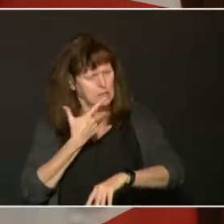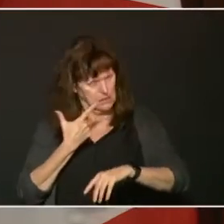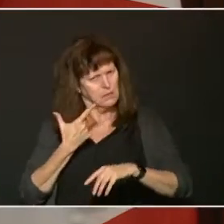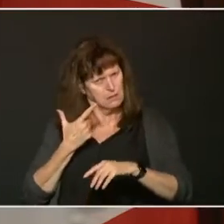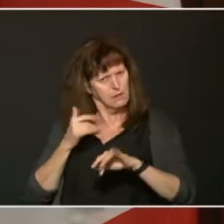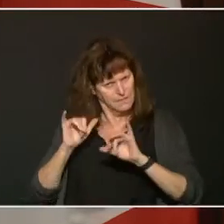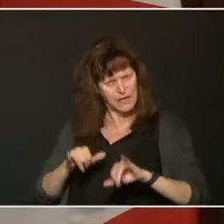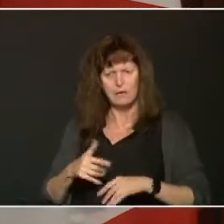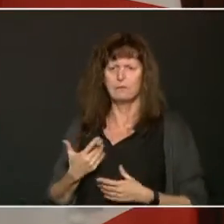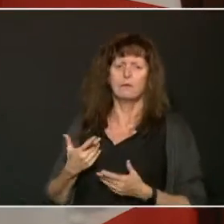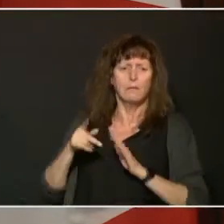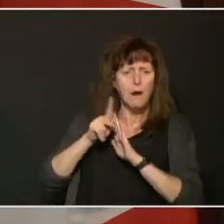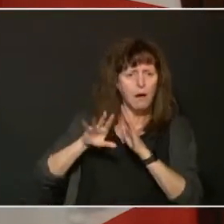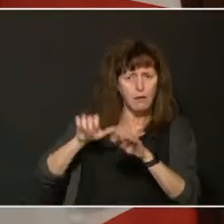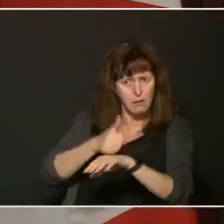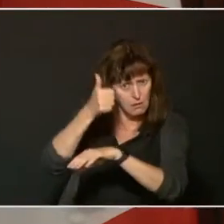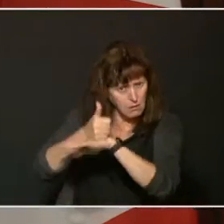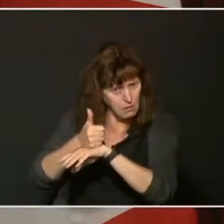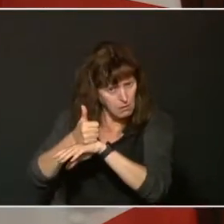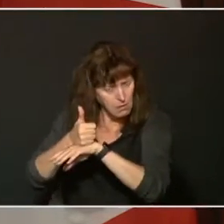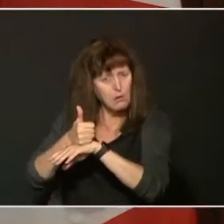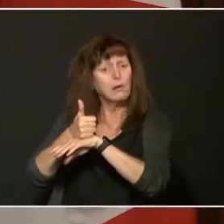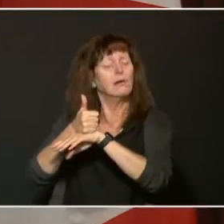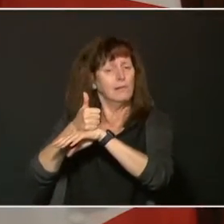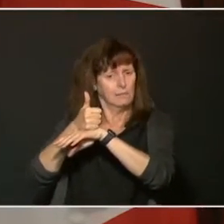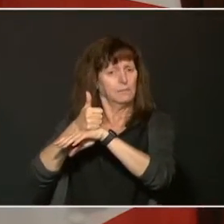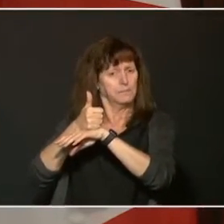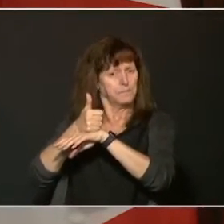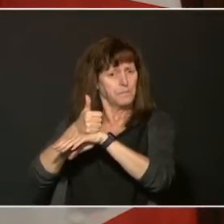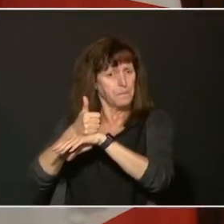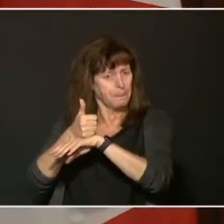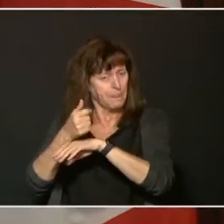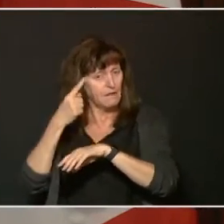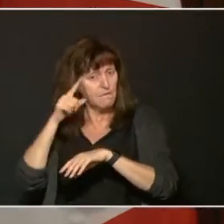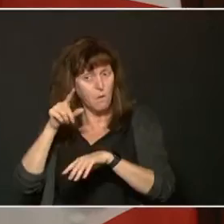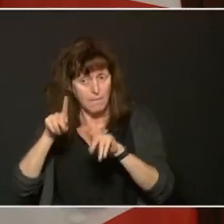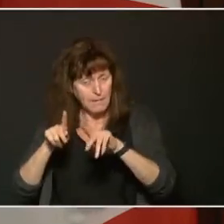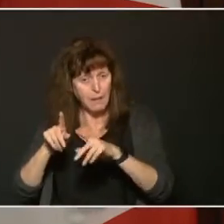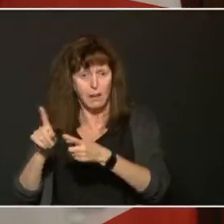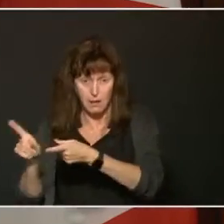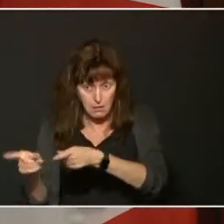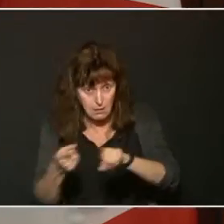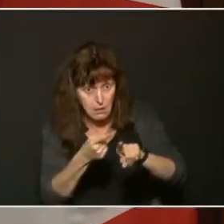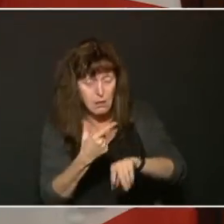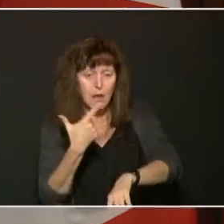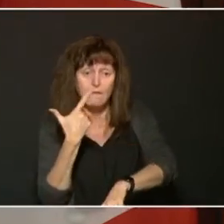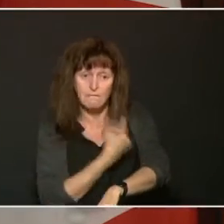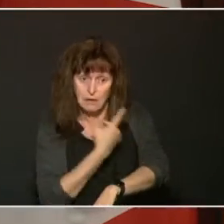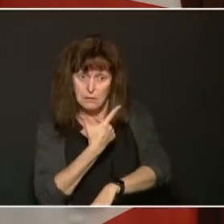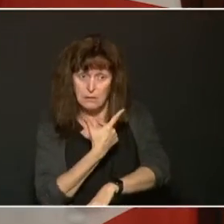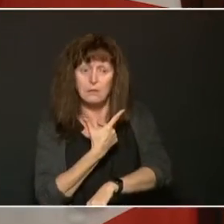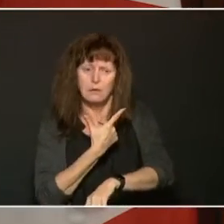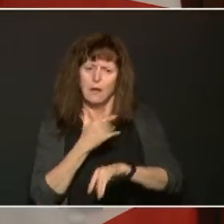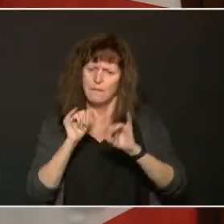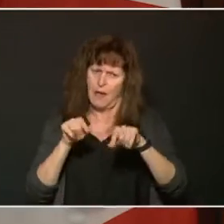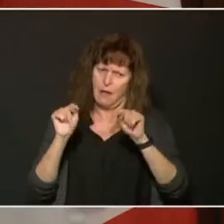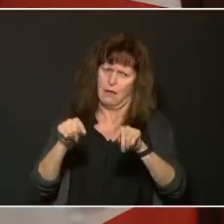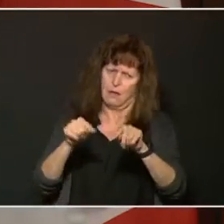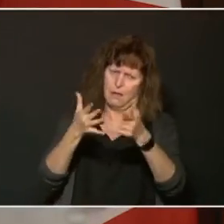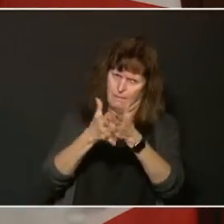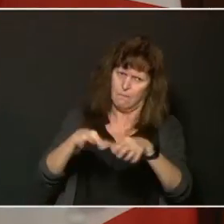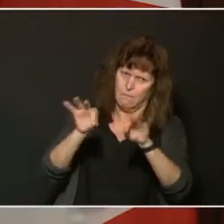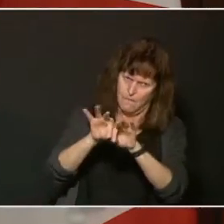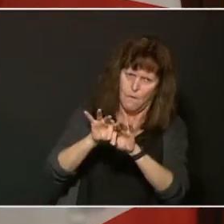that enables people to get vaccine is important. Of course, as I understand it,